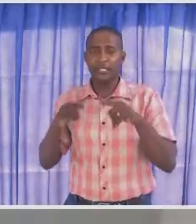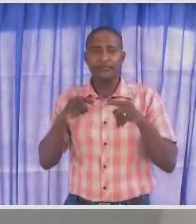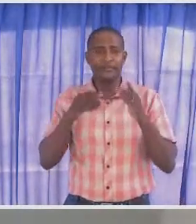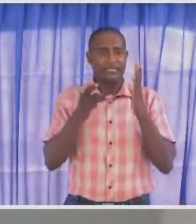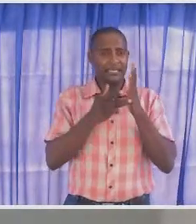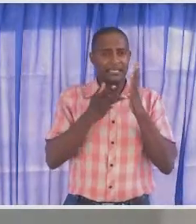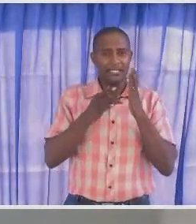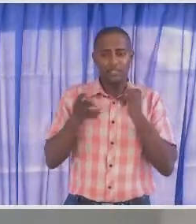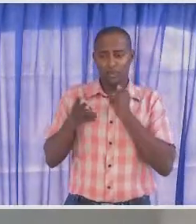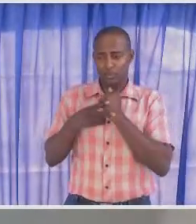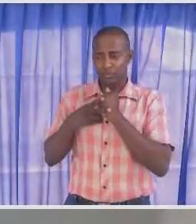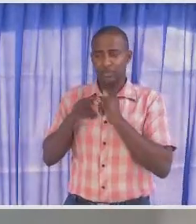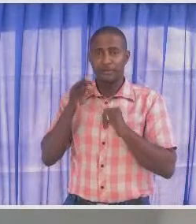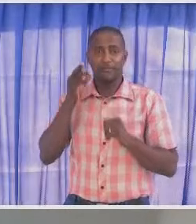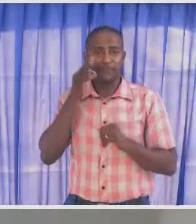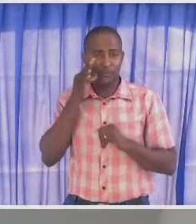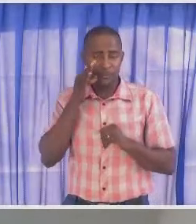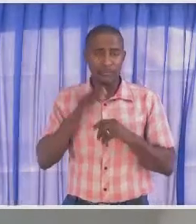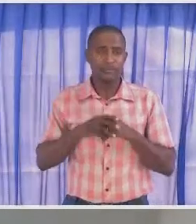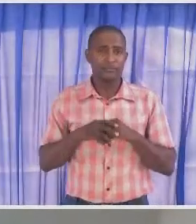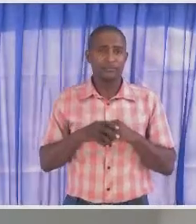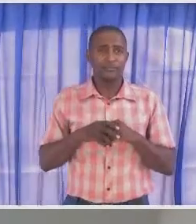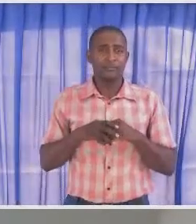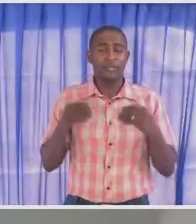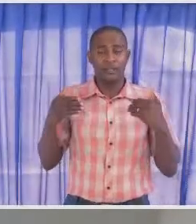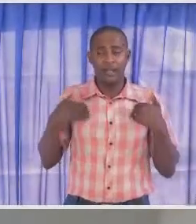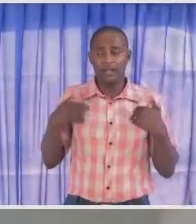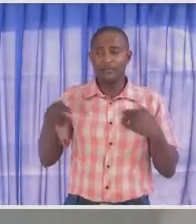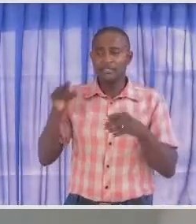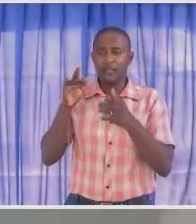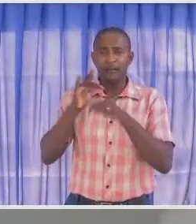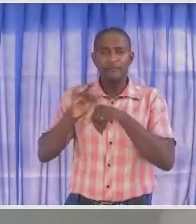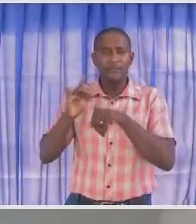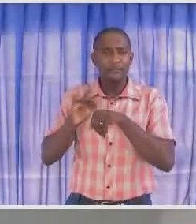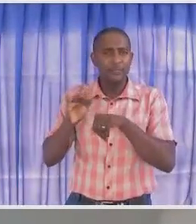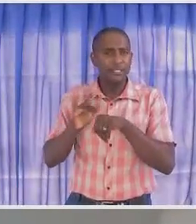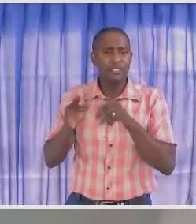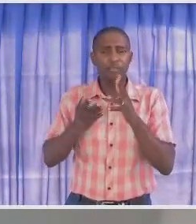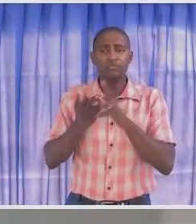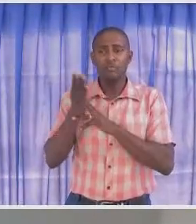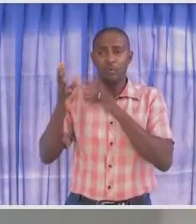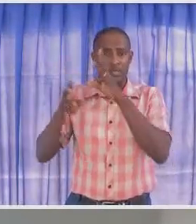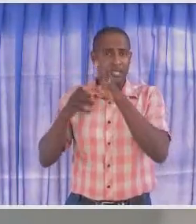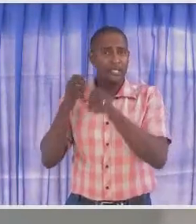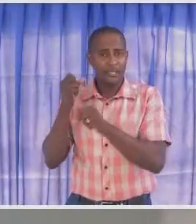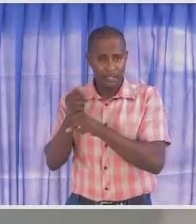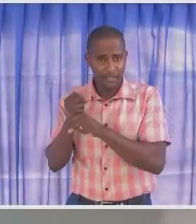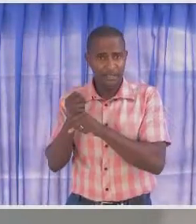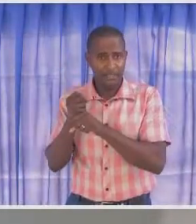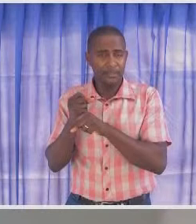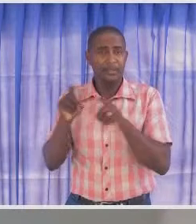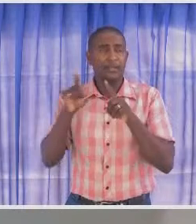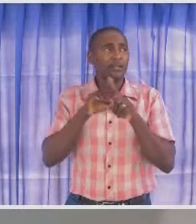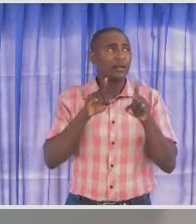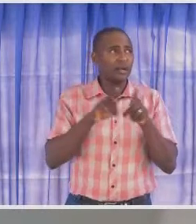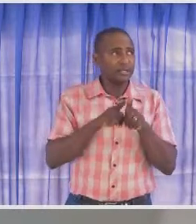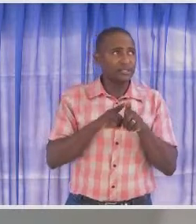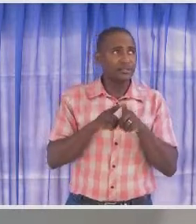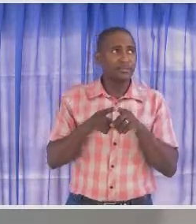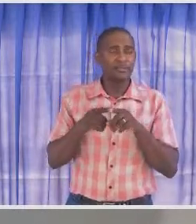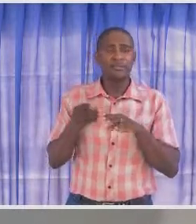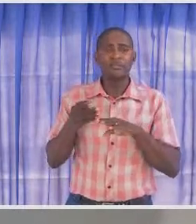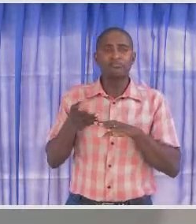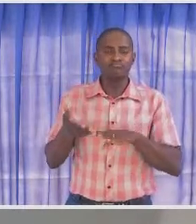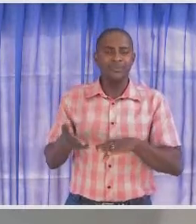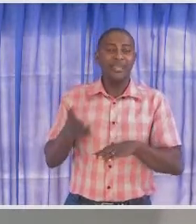its consistency, facilitate its availability throughout the year, and also improve